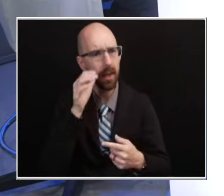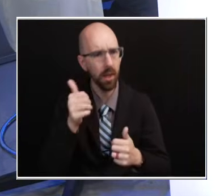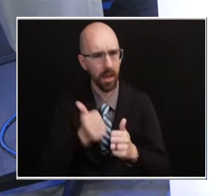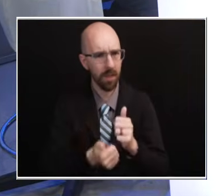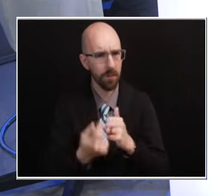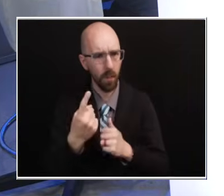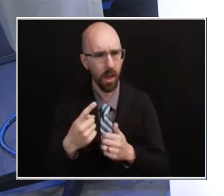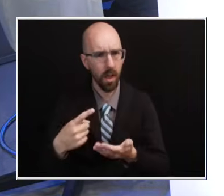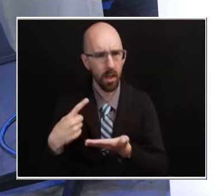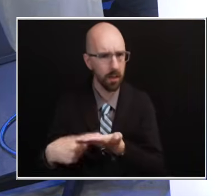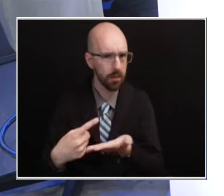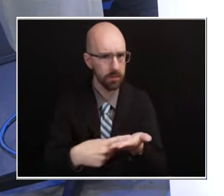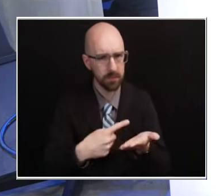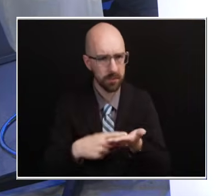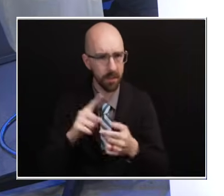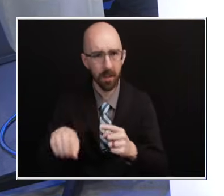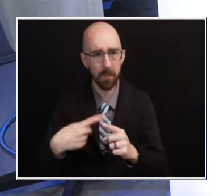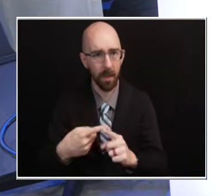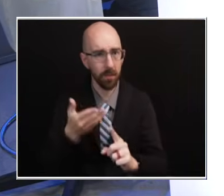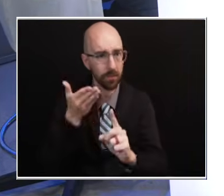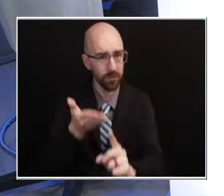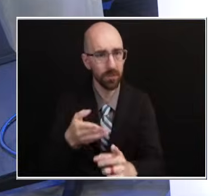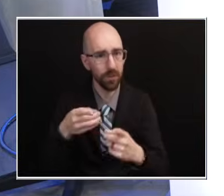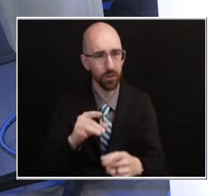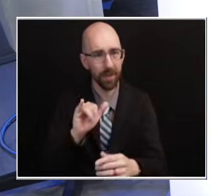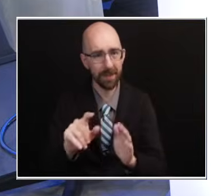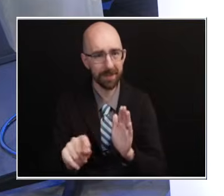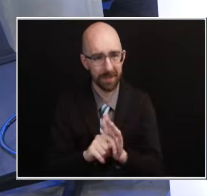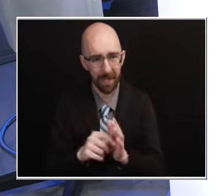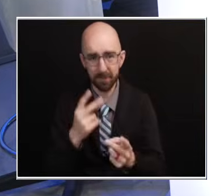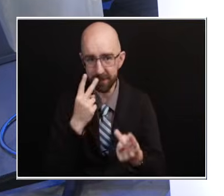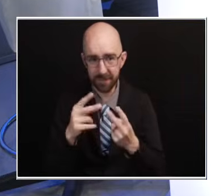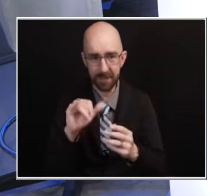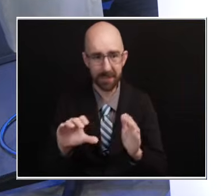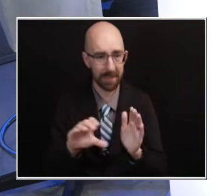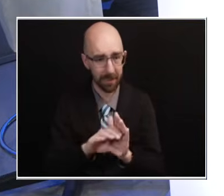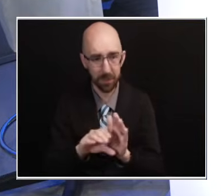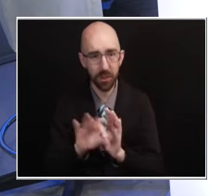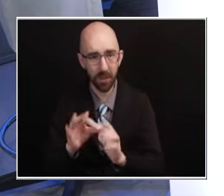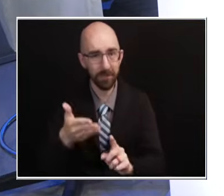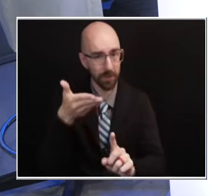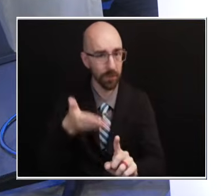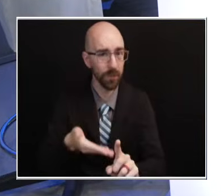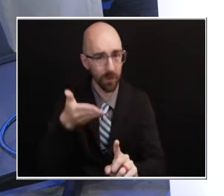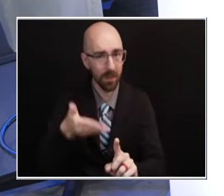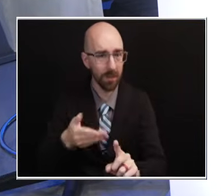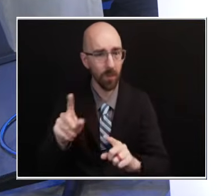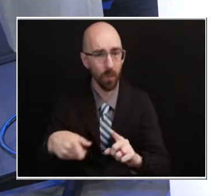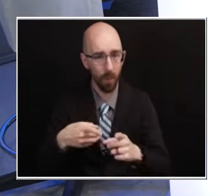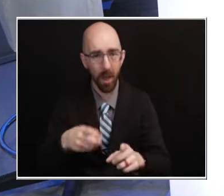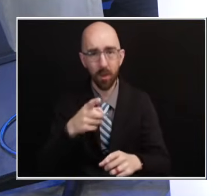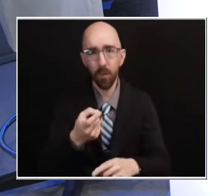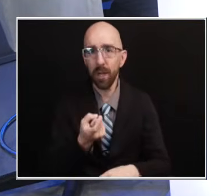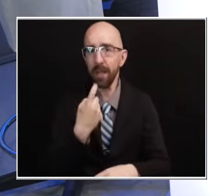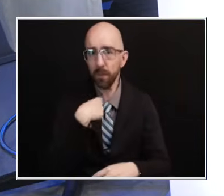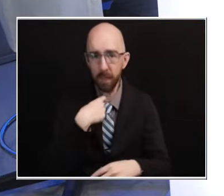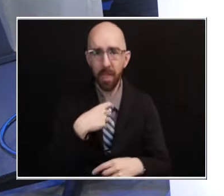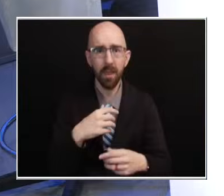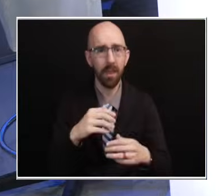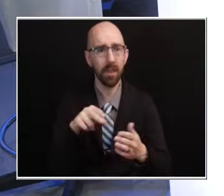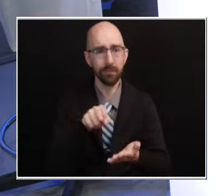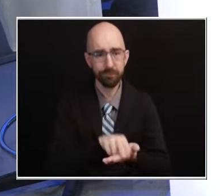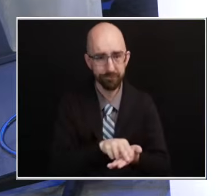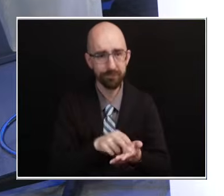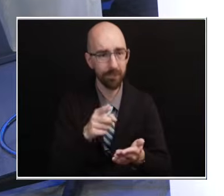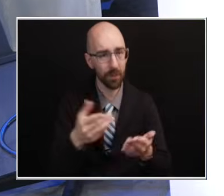talking about you during this time and seeing these images of you while you were intubated, and then you're here with us